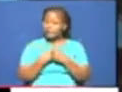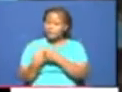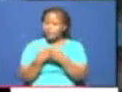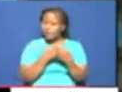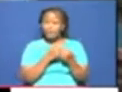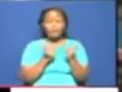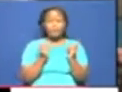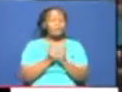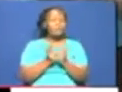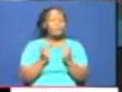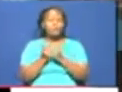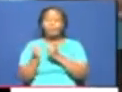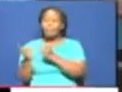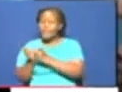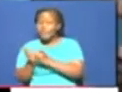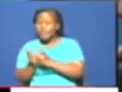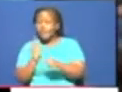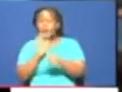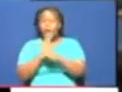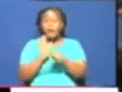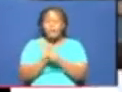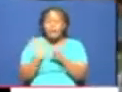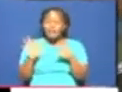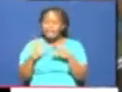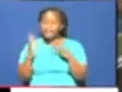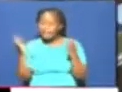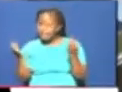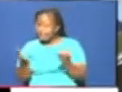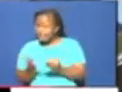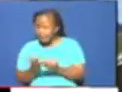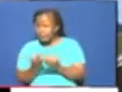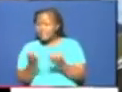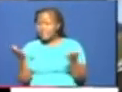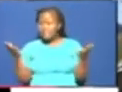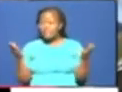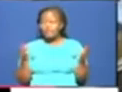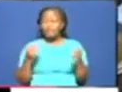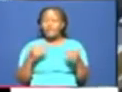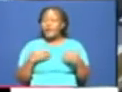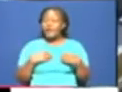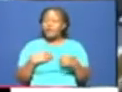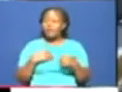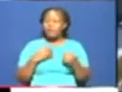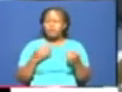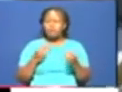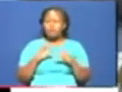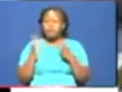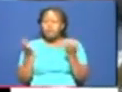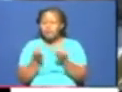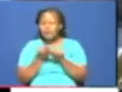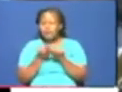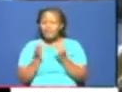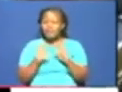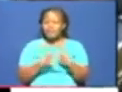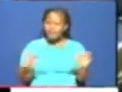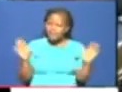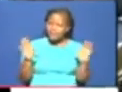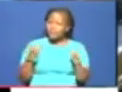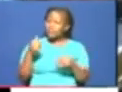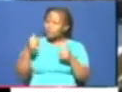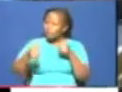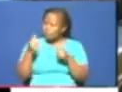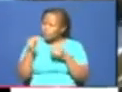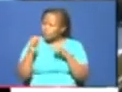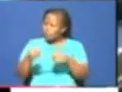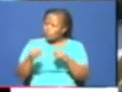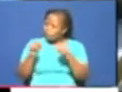Many families long for the privilege of possessing family land that they can pass down